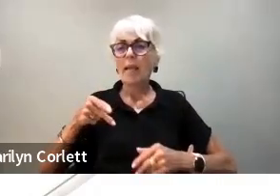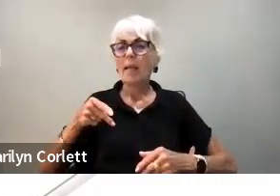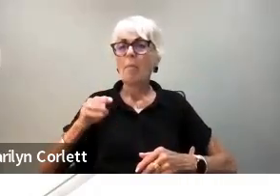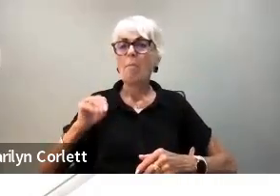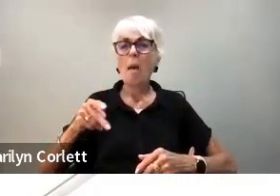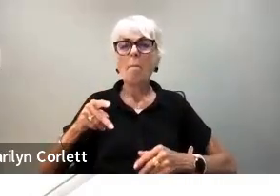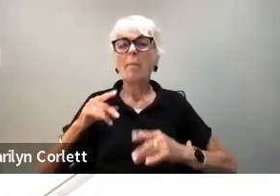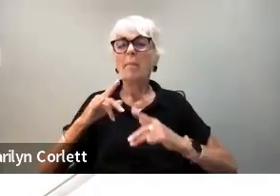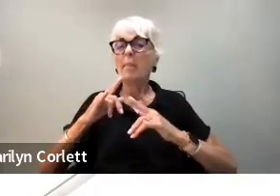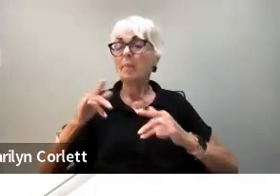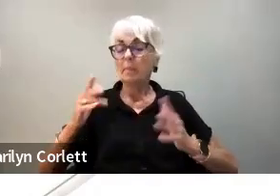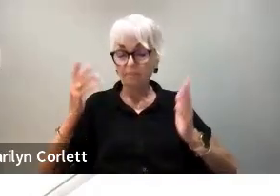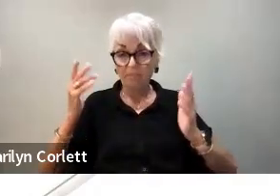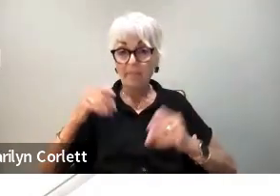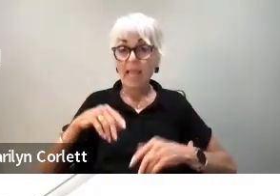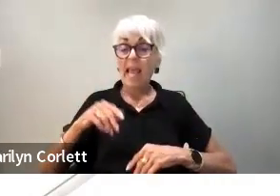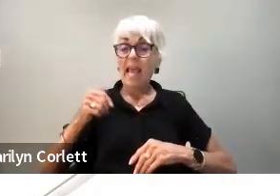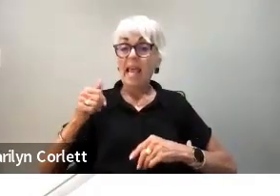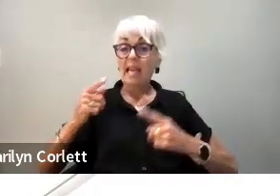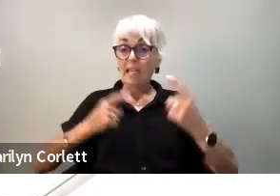Do we have any questions?